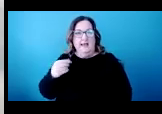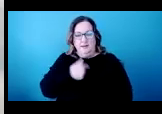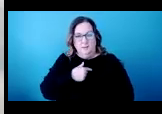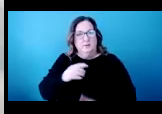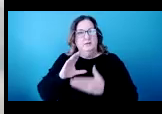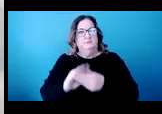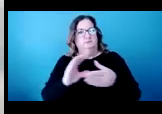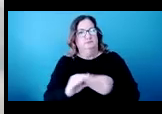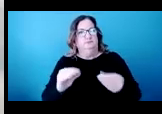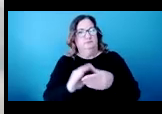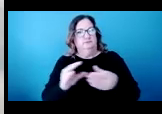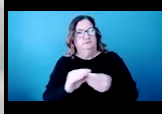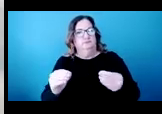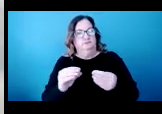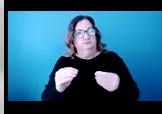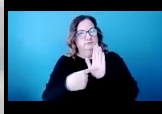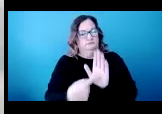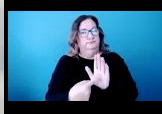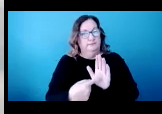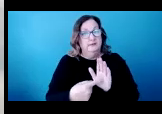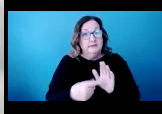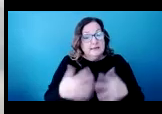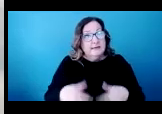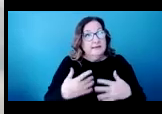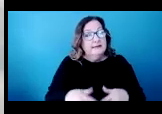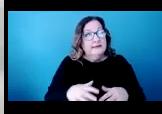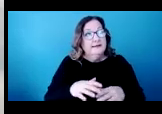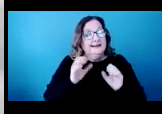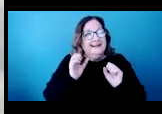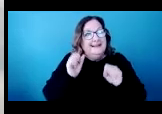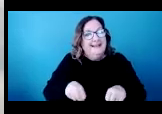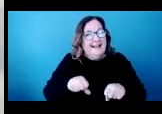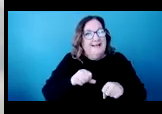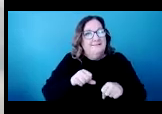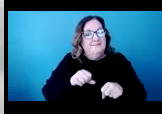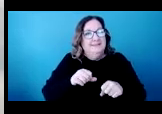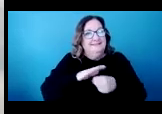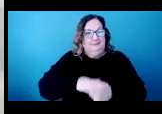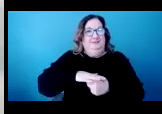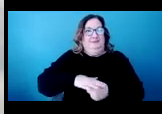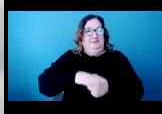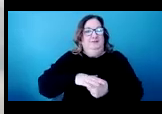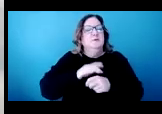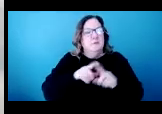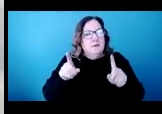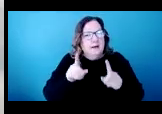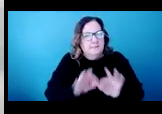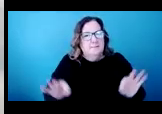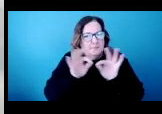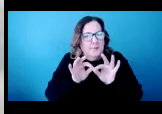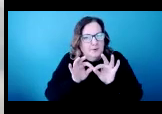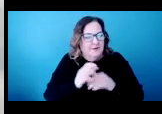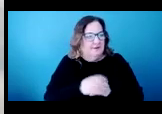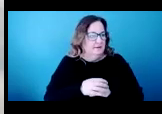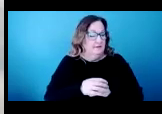kind of an intense process, but it's so important to do. But so like as professionals, we